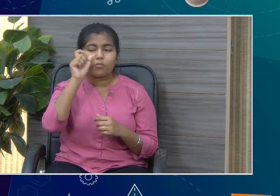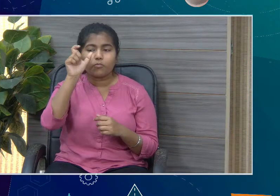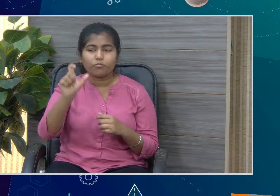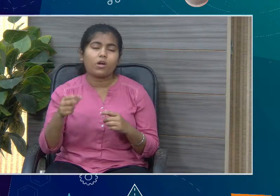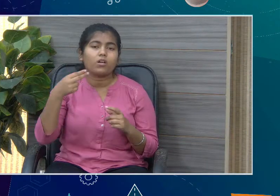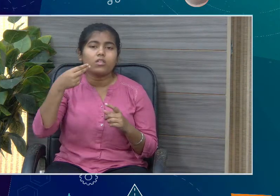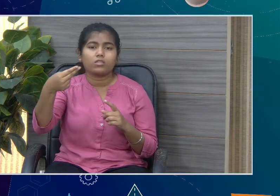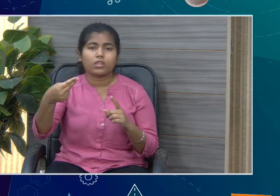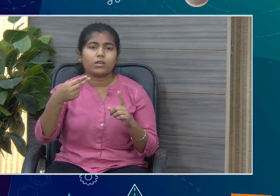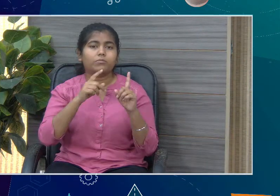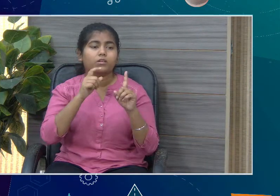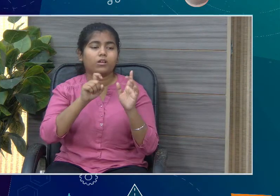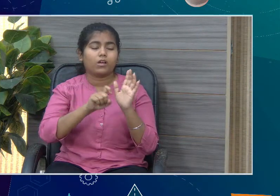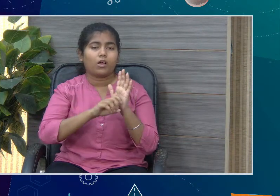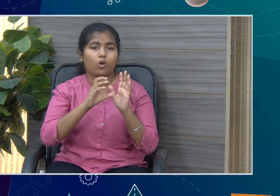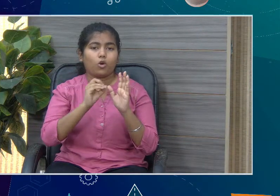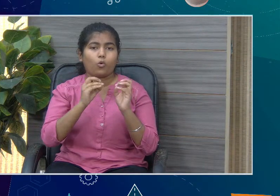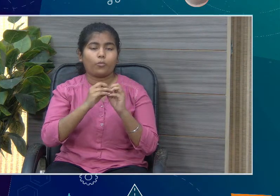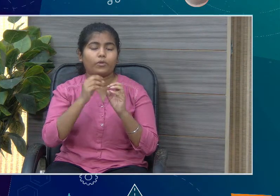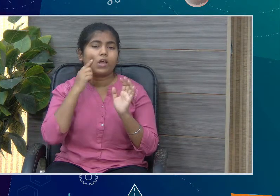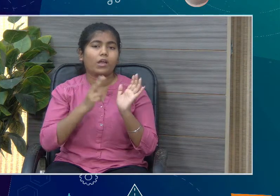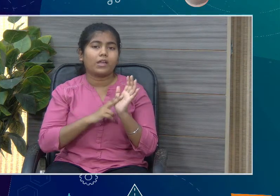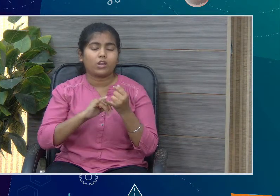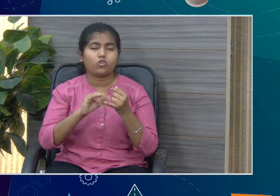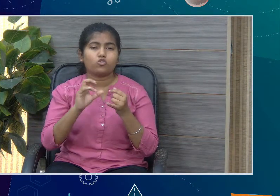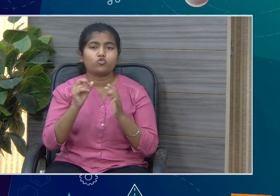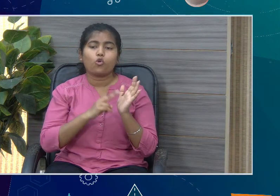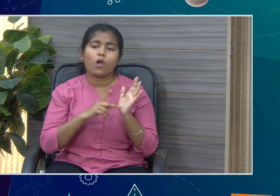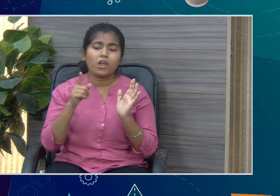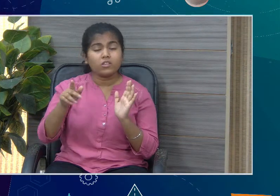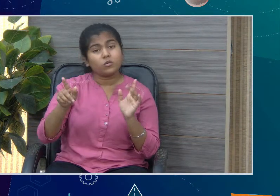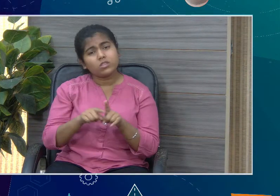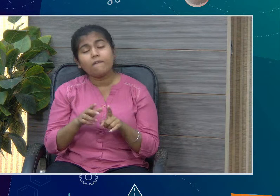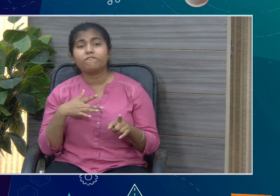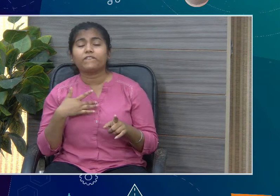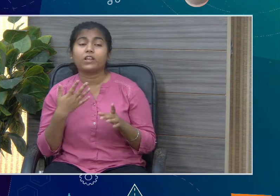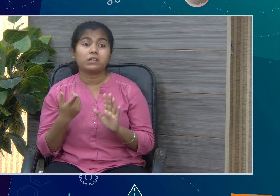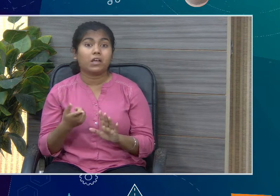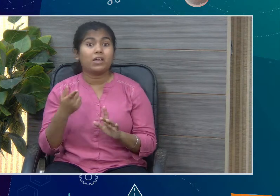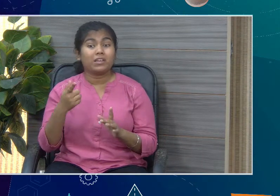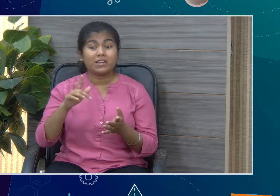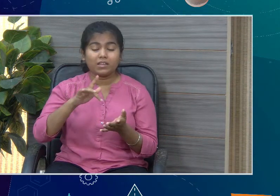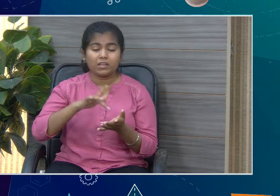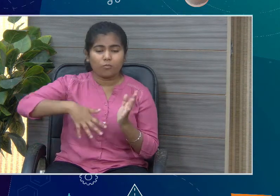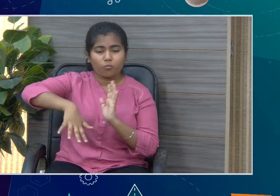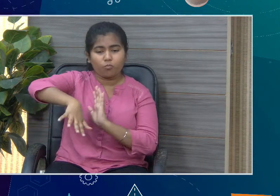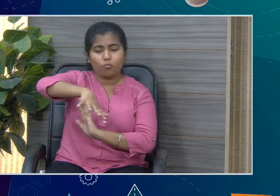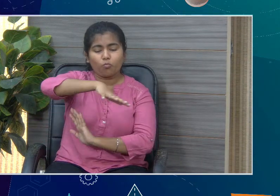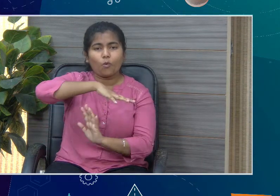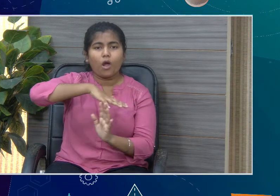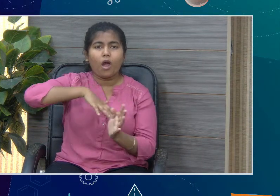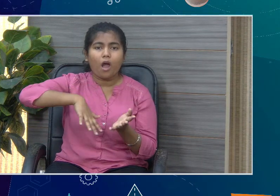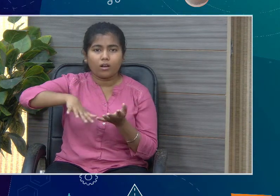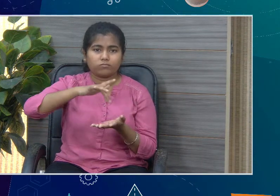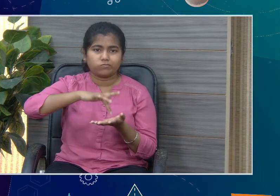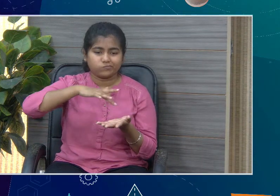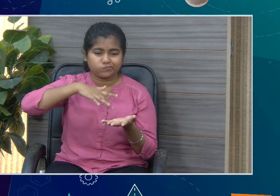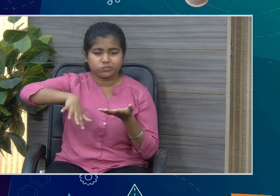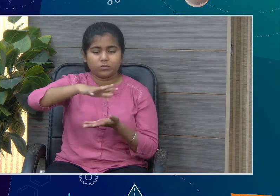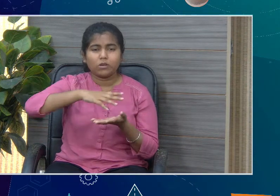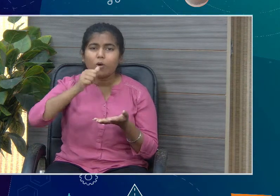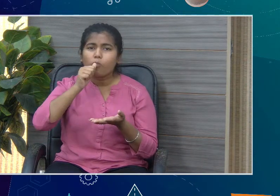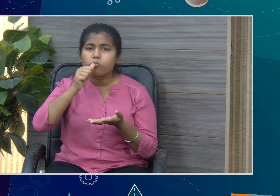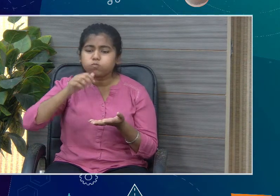this feeling. He was left alone on an island. Okay. Not for a day or